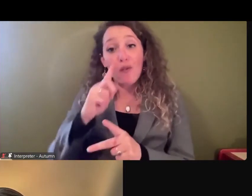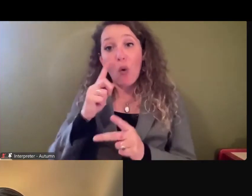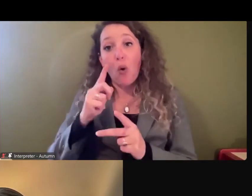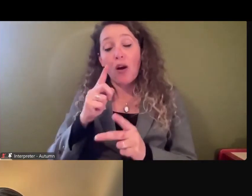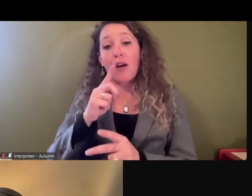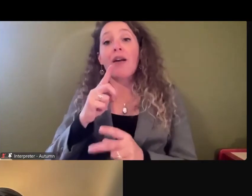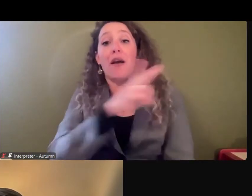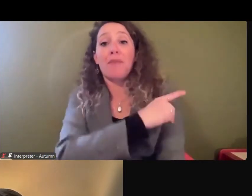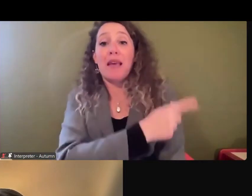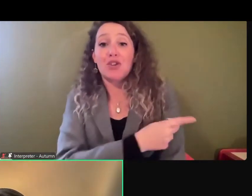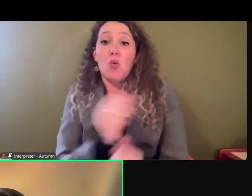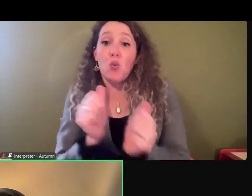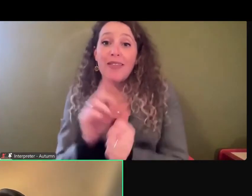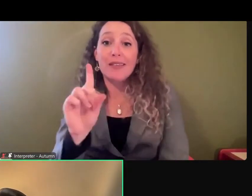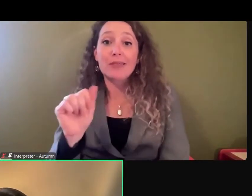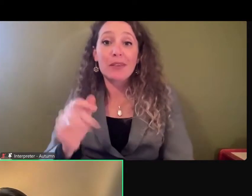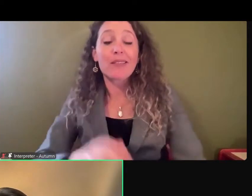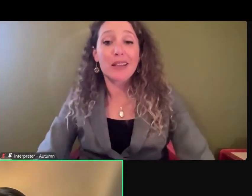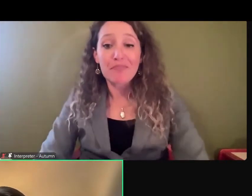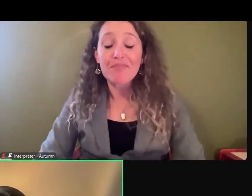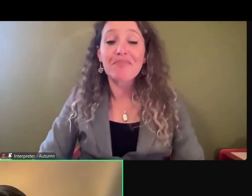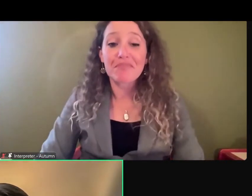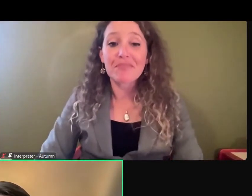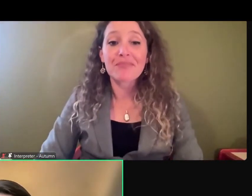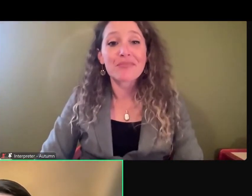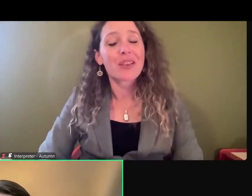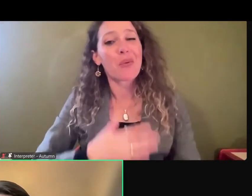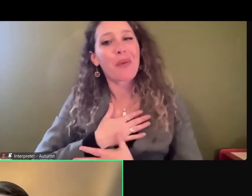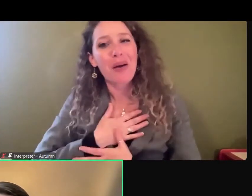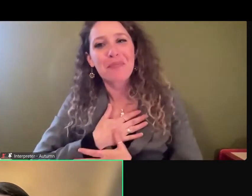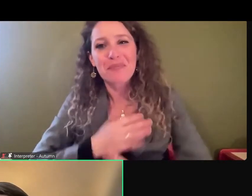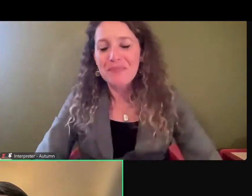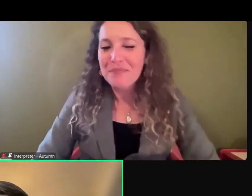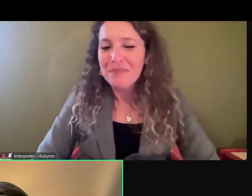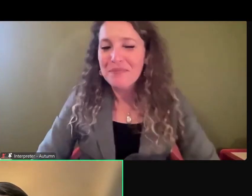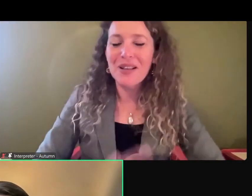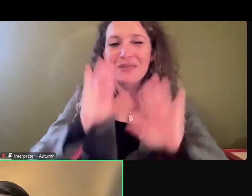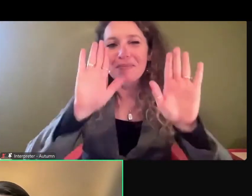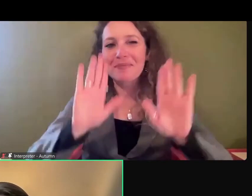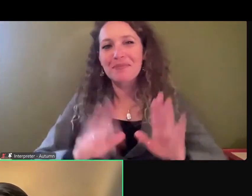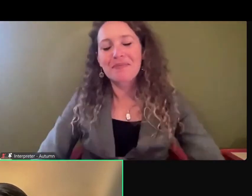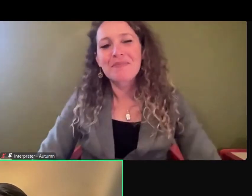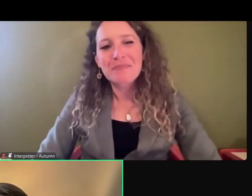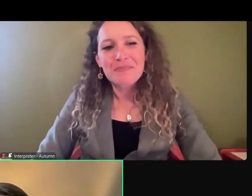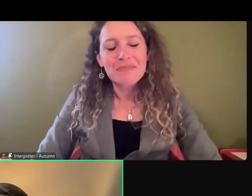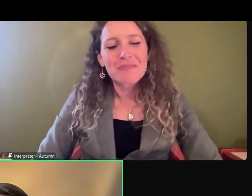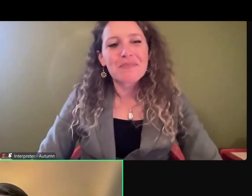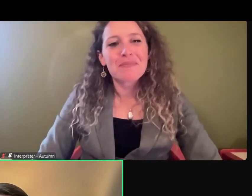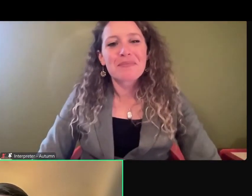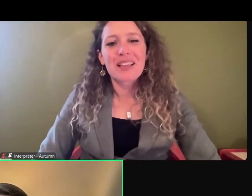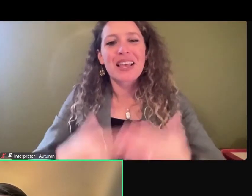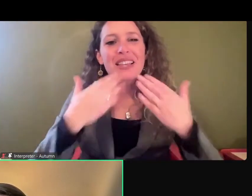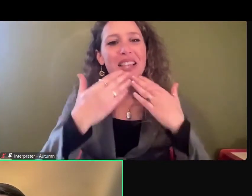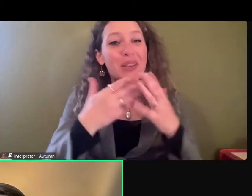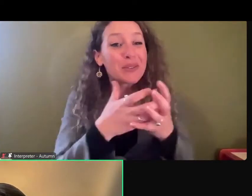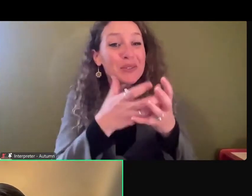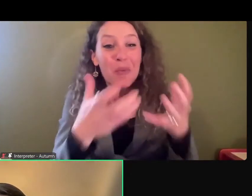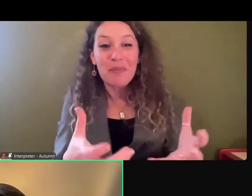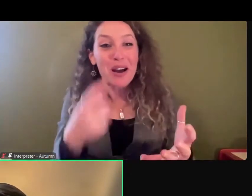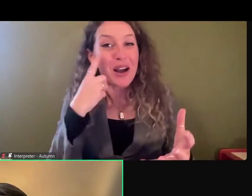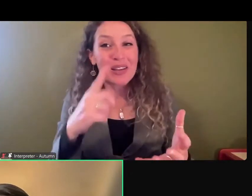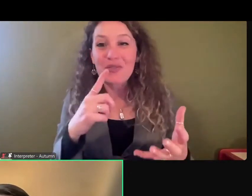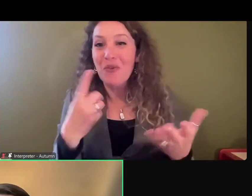disabilities. Wow, that's so promising. Thank you so much. Hope for